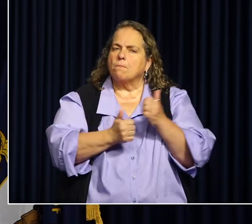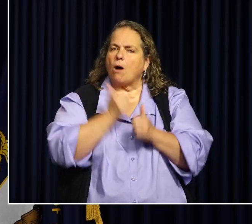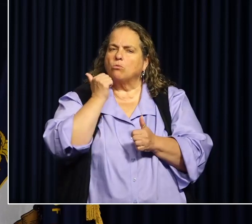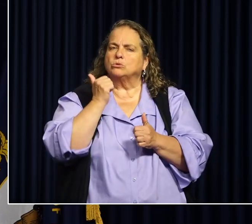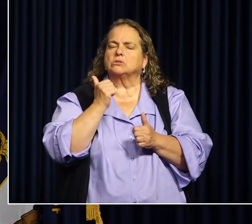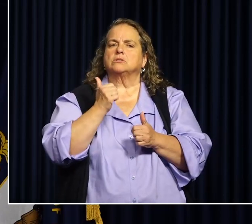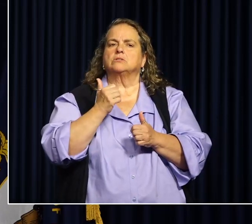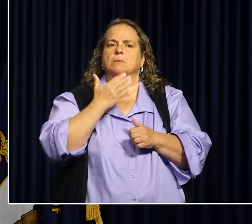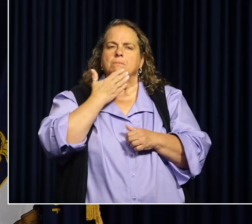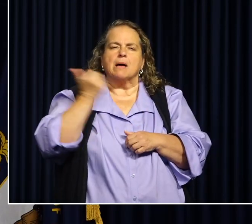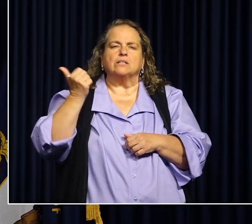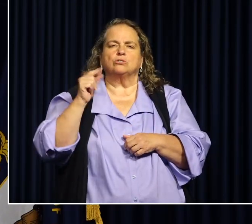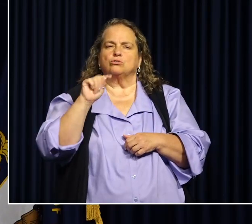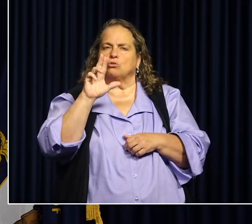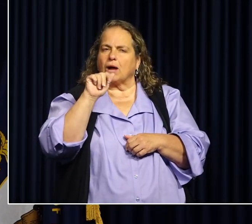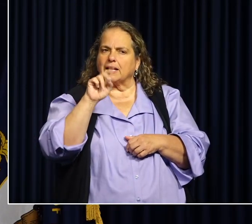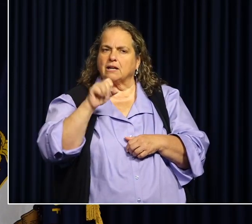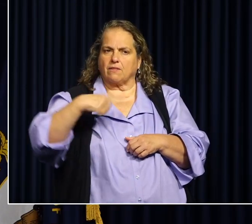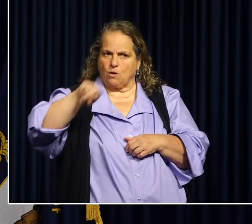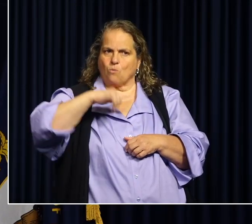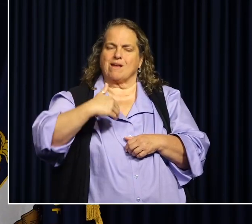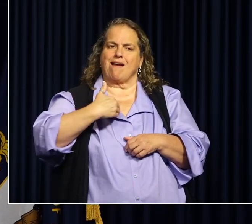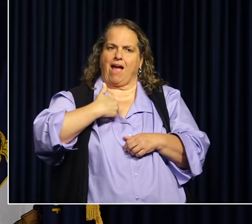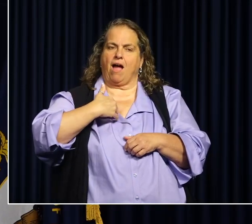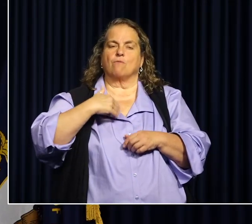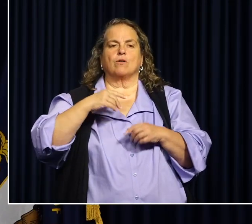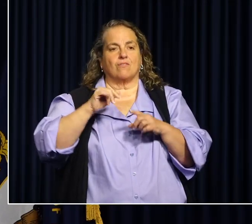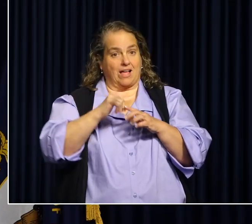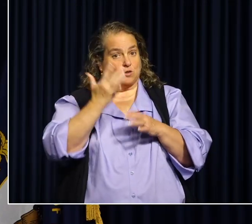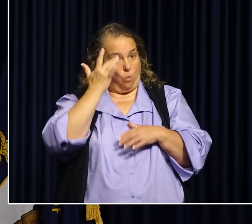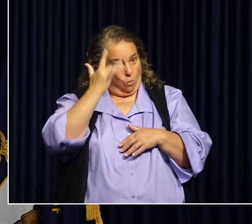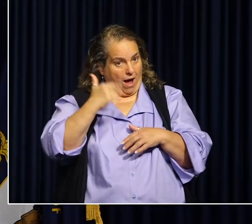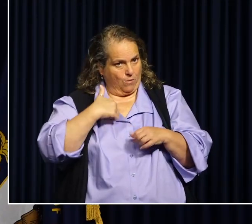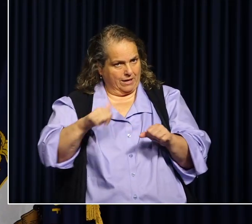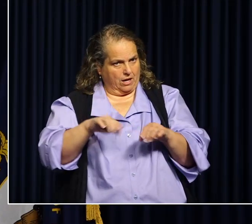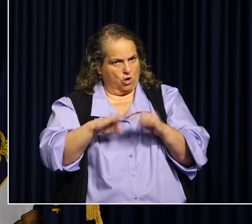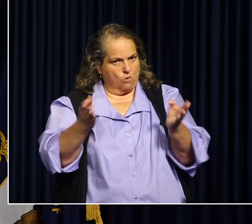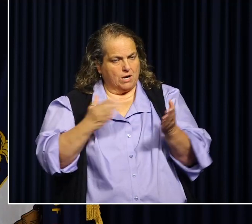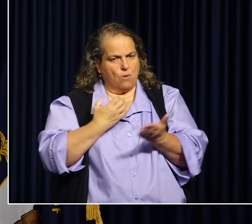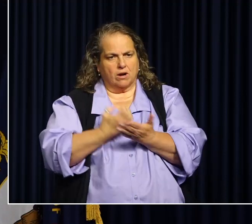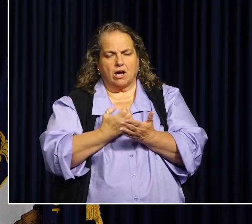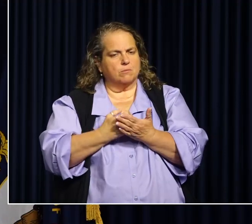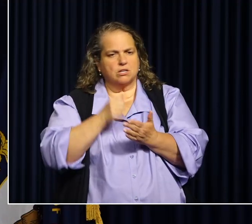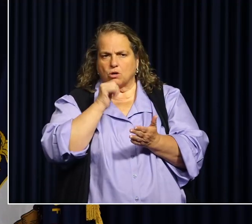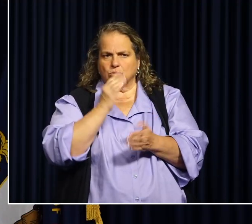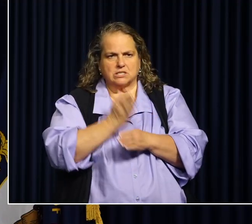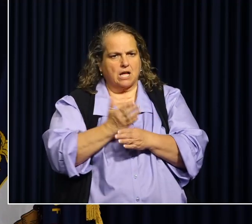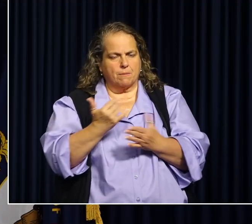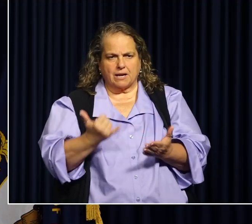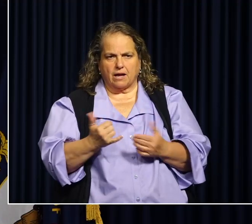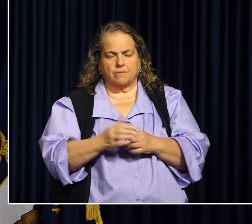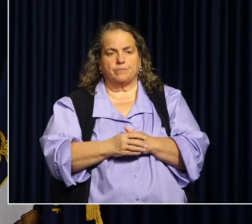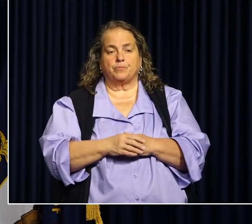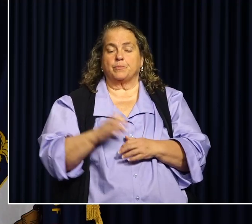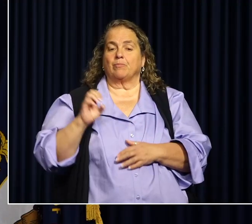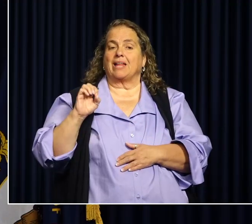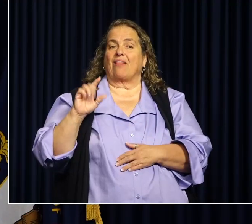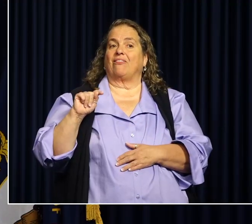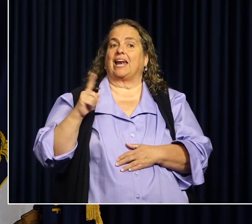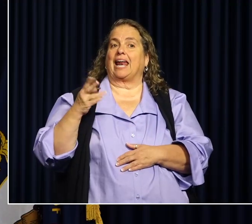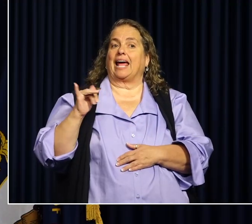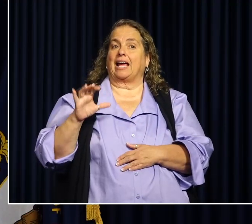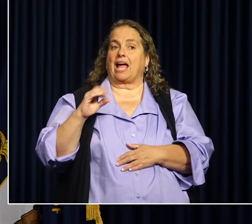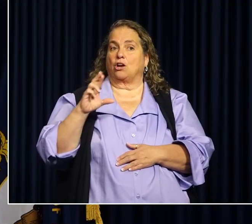are in a positive position to reopen our economy. Let's not stop now. The ethnic and racial